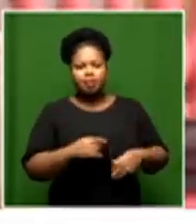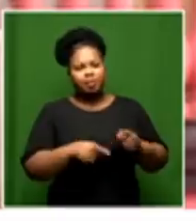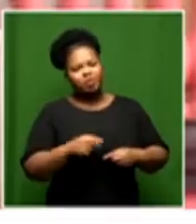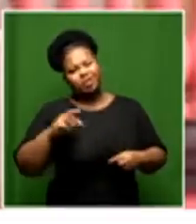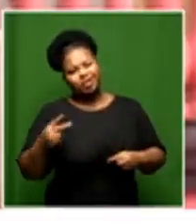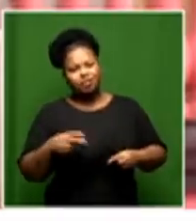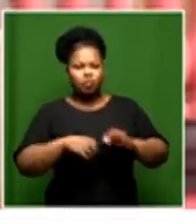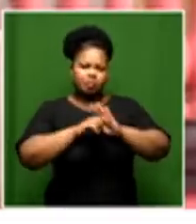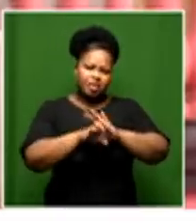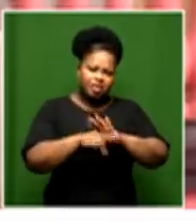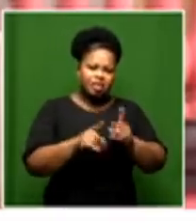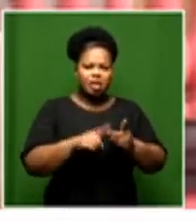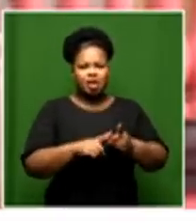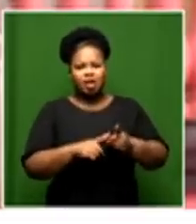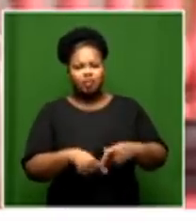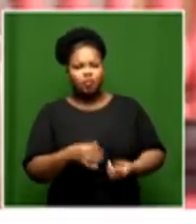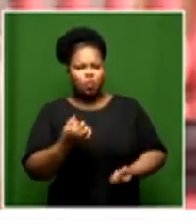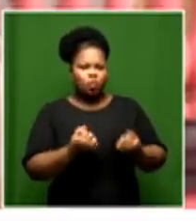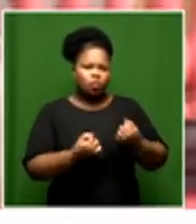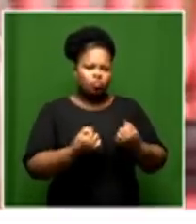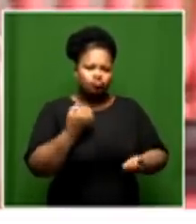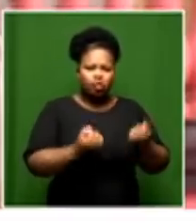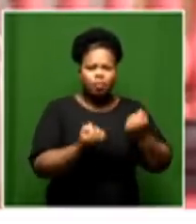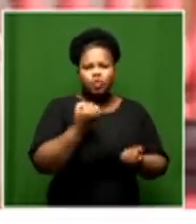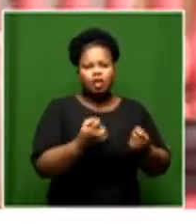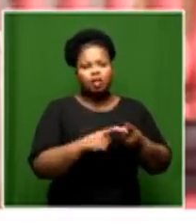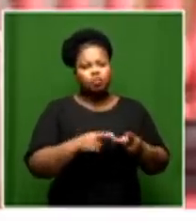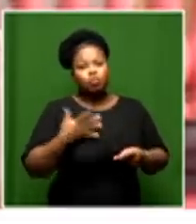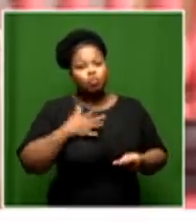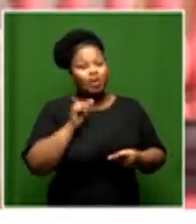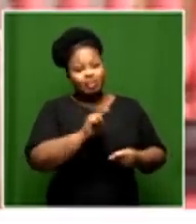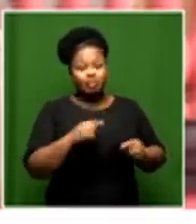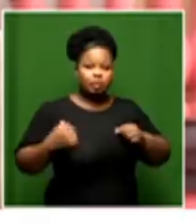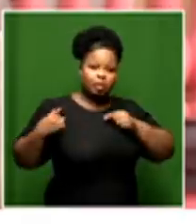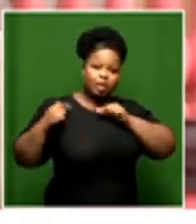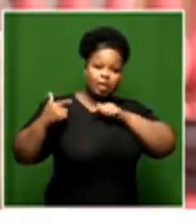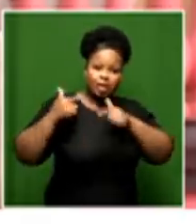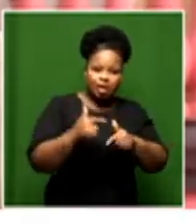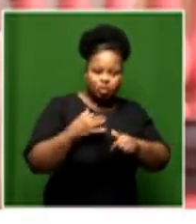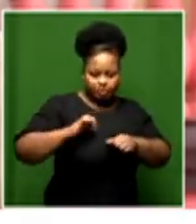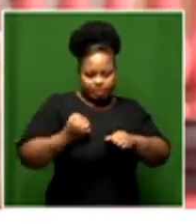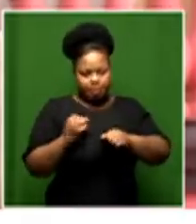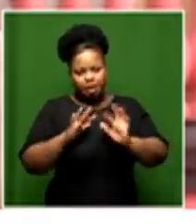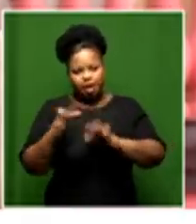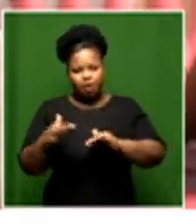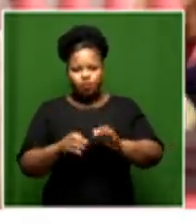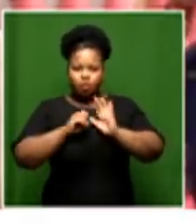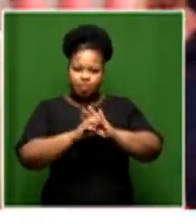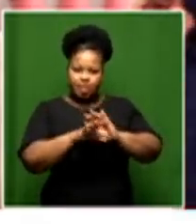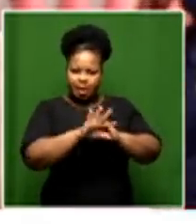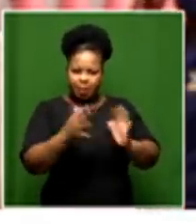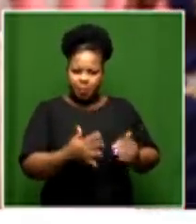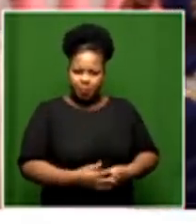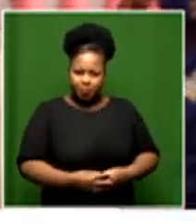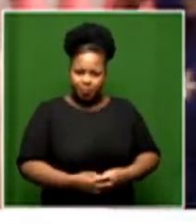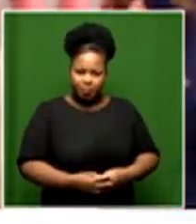other issues of the Media Appeals Tribunal, and also how would you want his legacy to be preserved, particularly by the media fraternity?